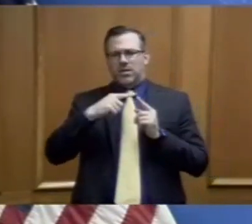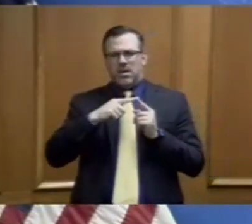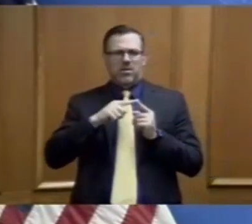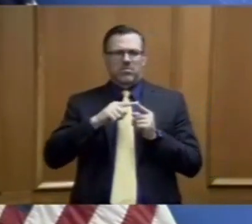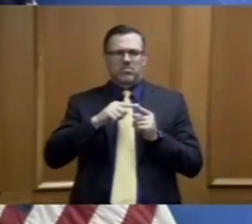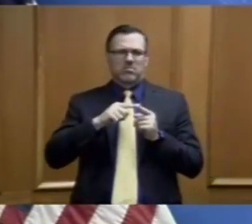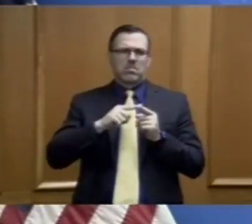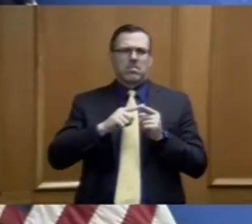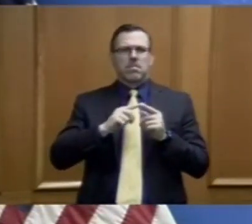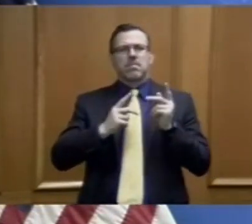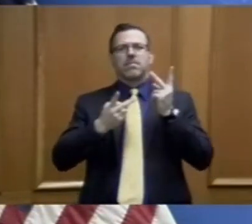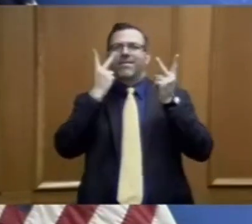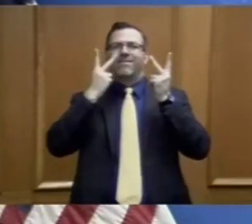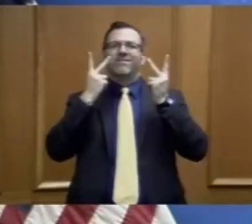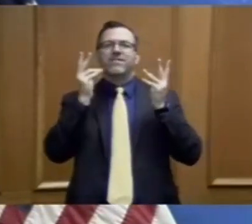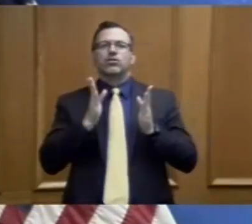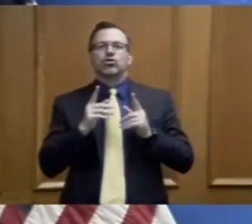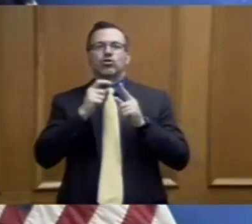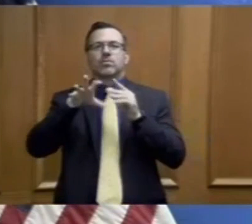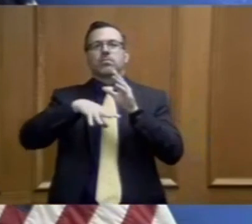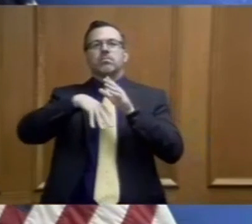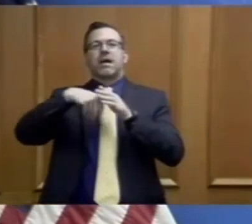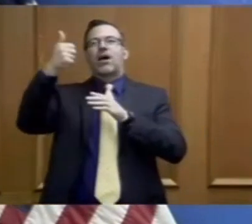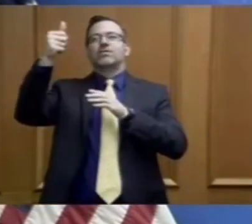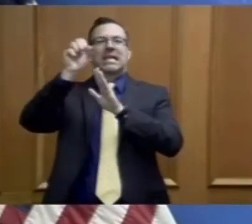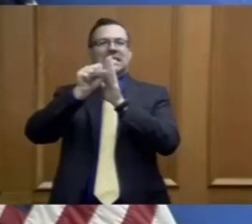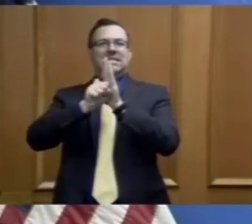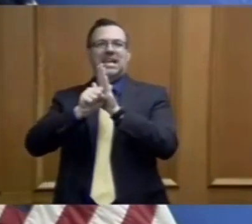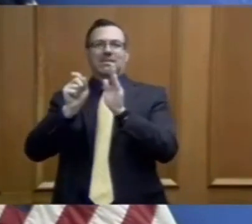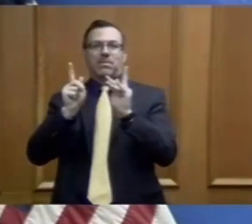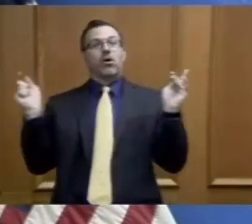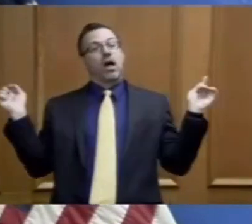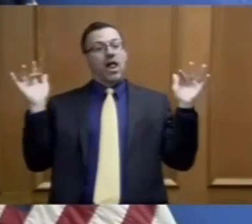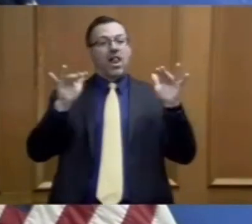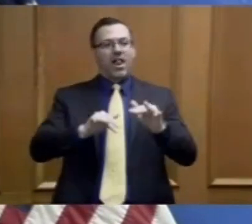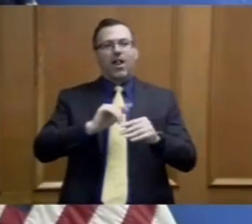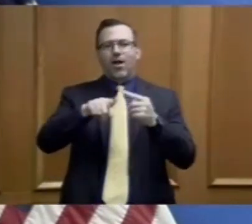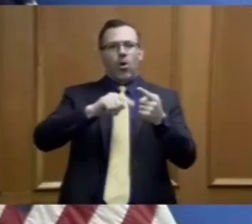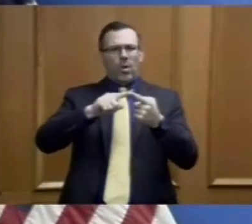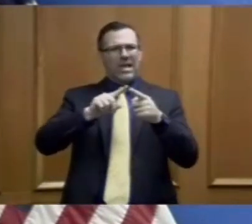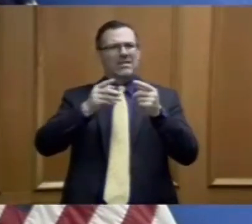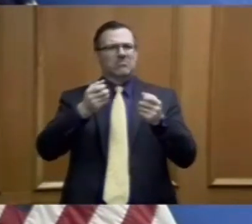our tourist destinations and when we expect those tourist destinations to be opening.